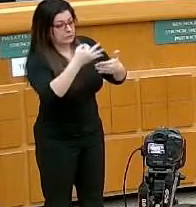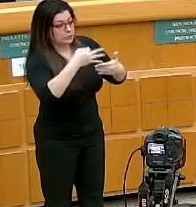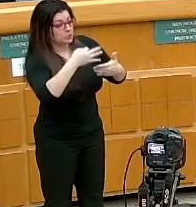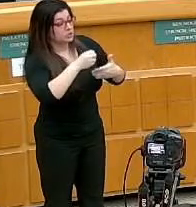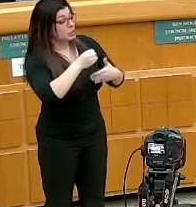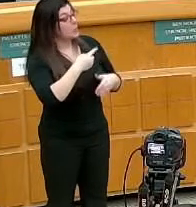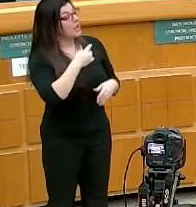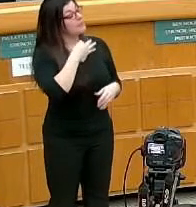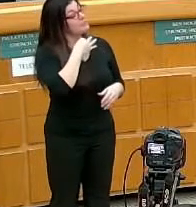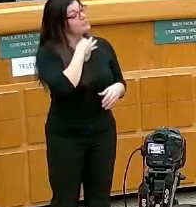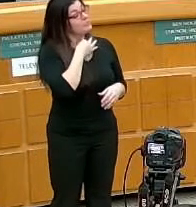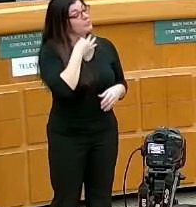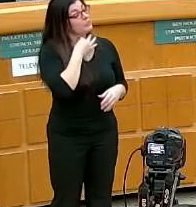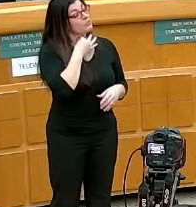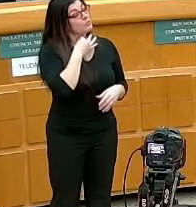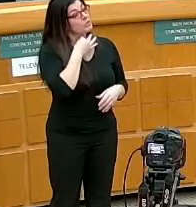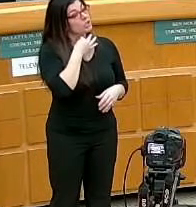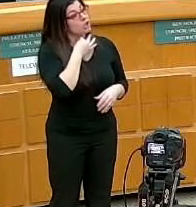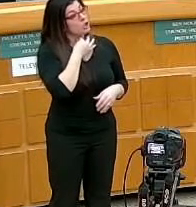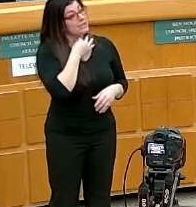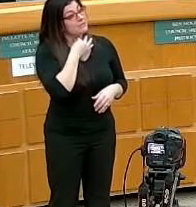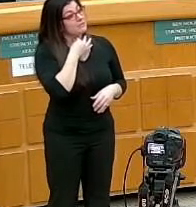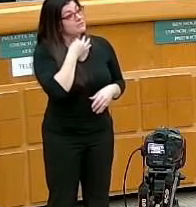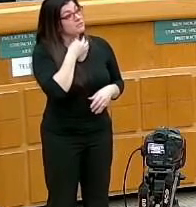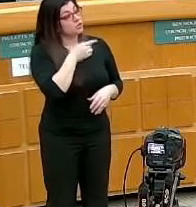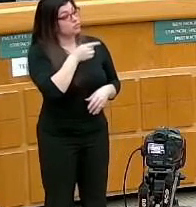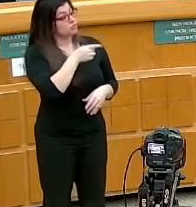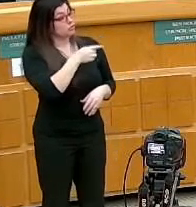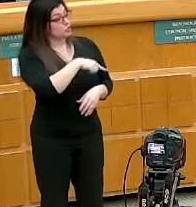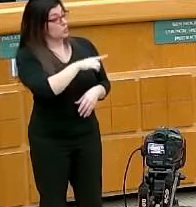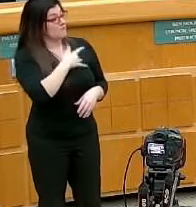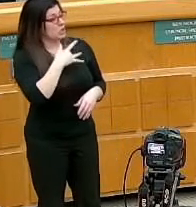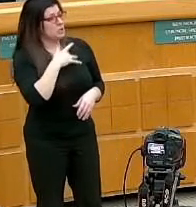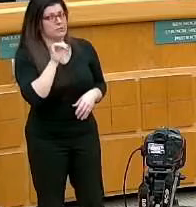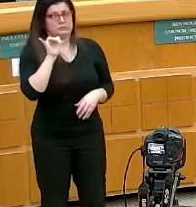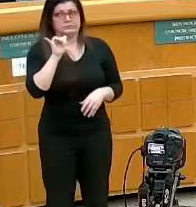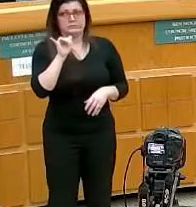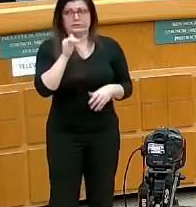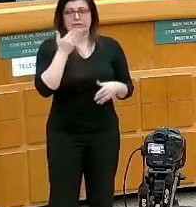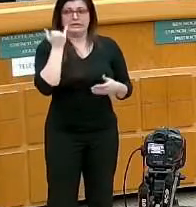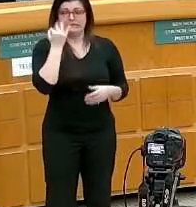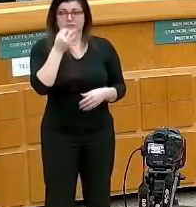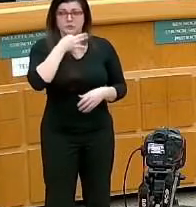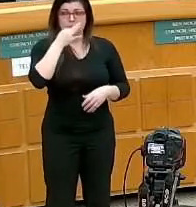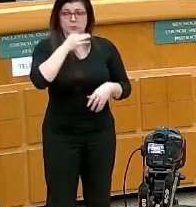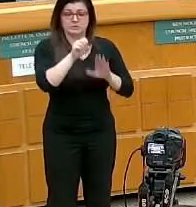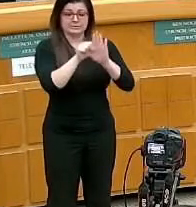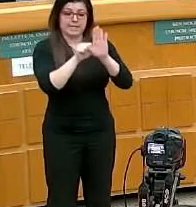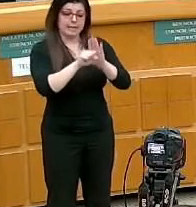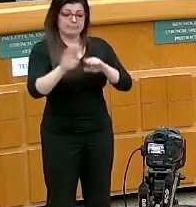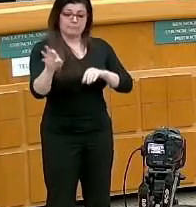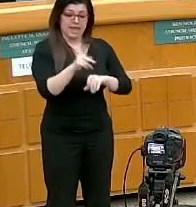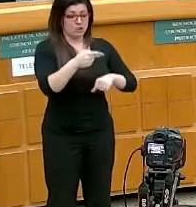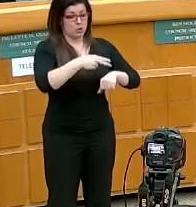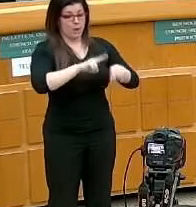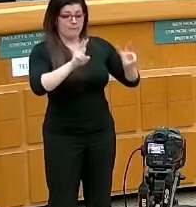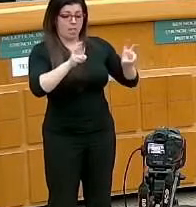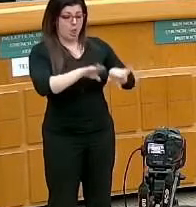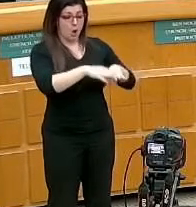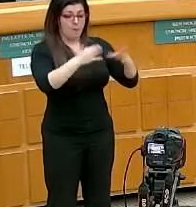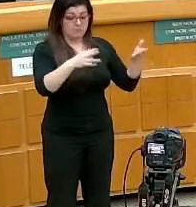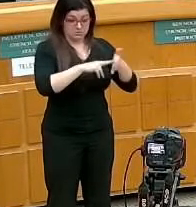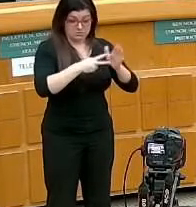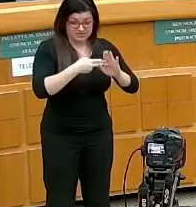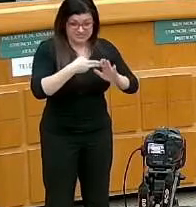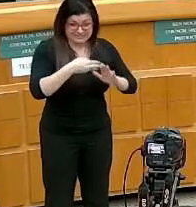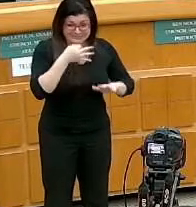concern that it could be too soon? Is it a concern that perhaps we should be doing the opposite and putting